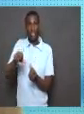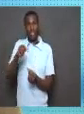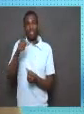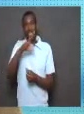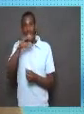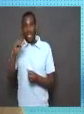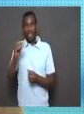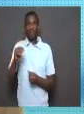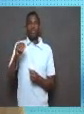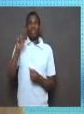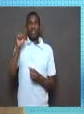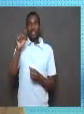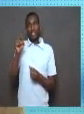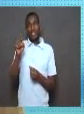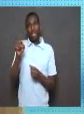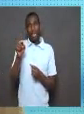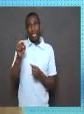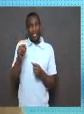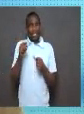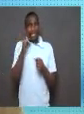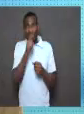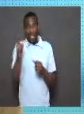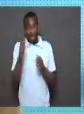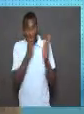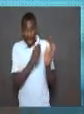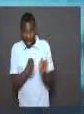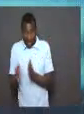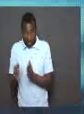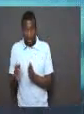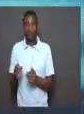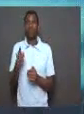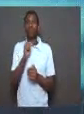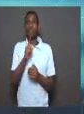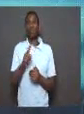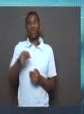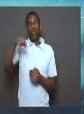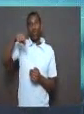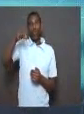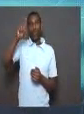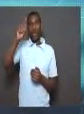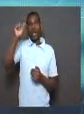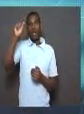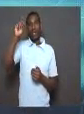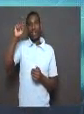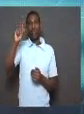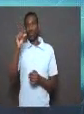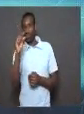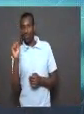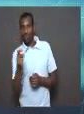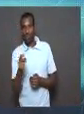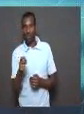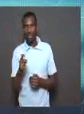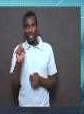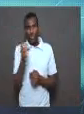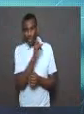possible arrangements of the quanta is small. However, if the same number